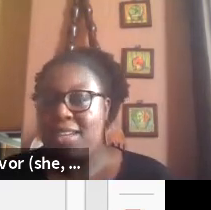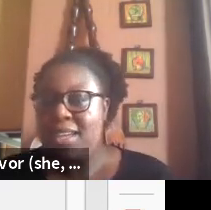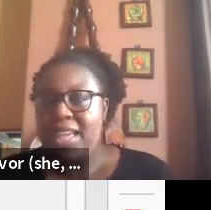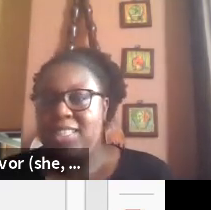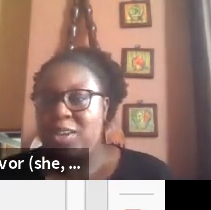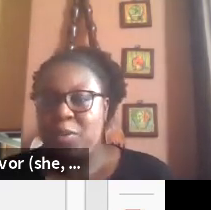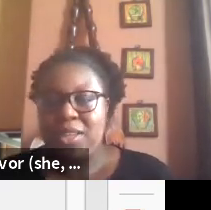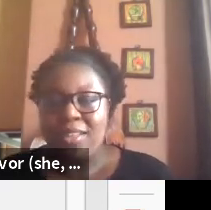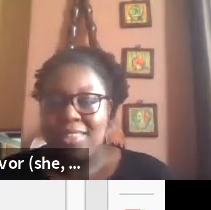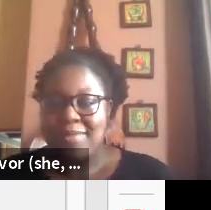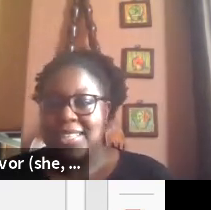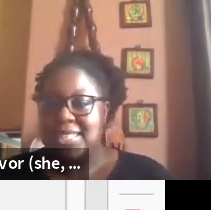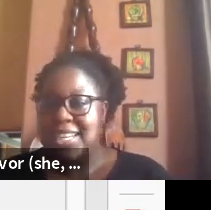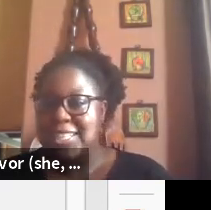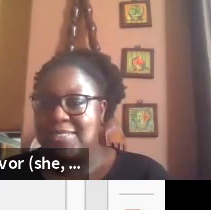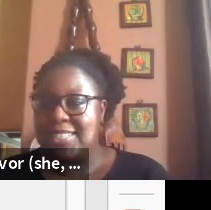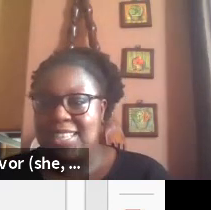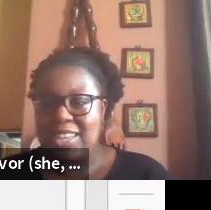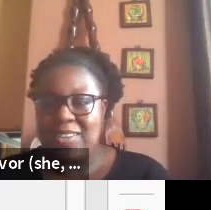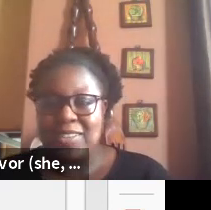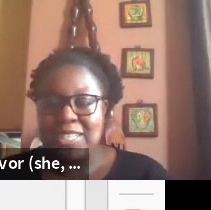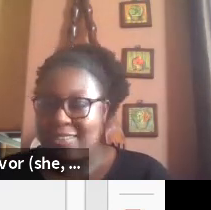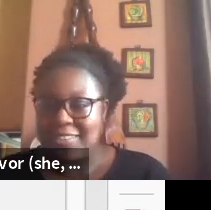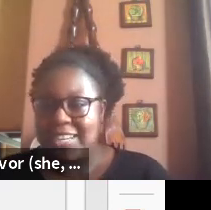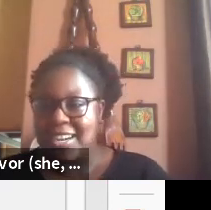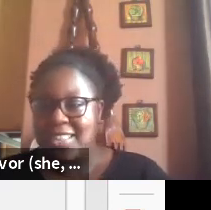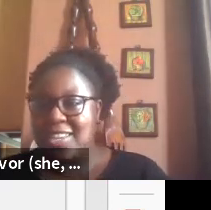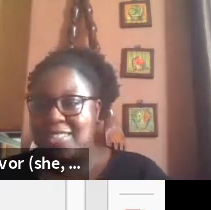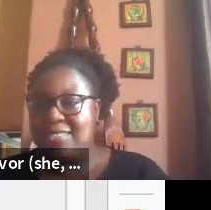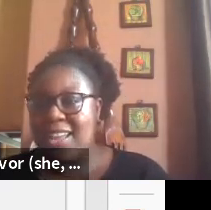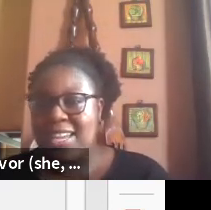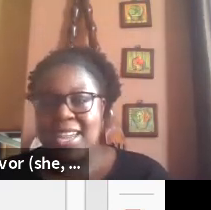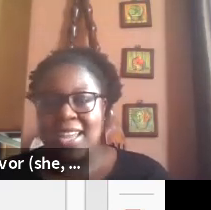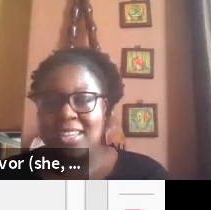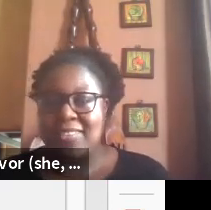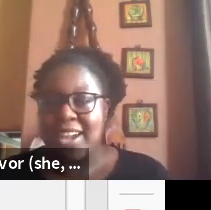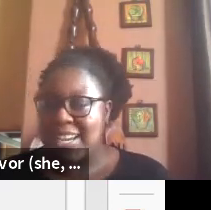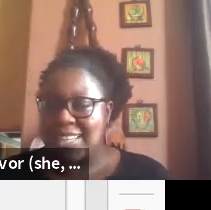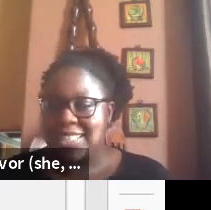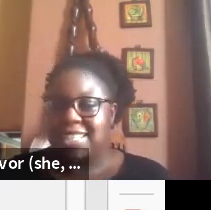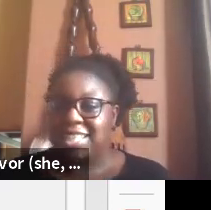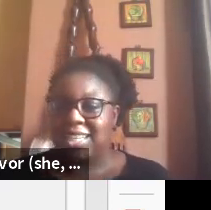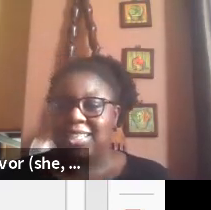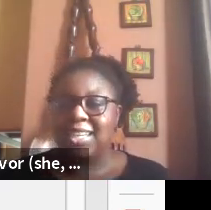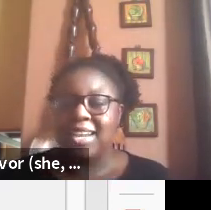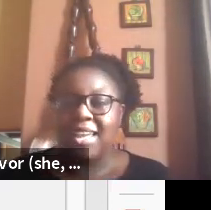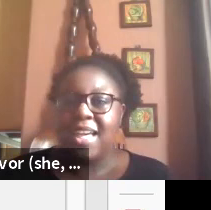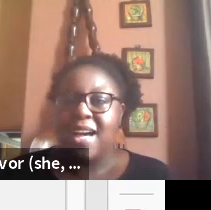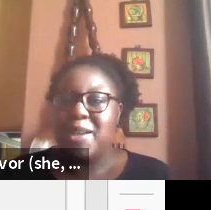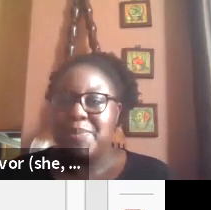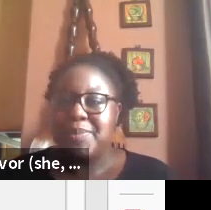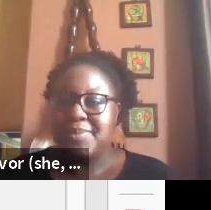on now. And so with all of that being said, I just want to say thank you to everyone here. Thank you to Riley and Natalie for guiding us and teaching us.